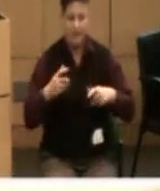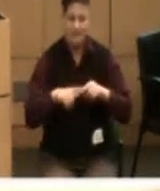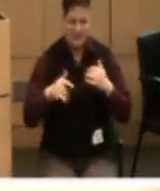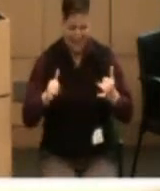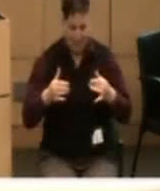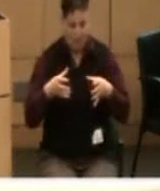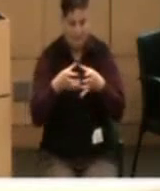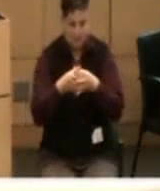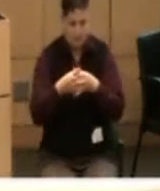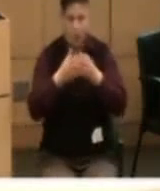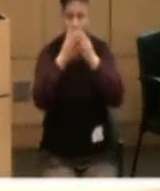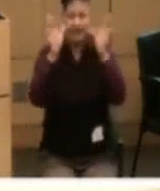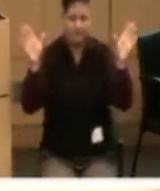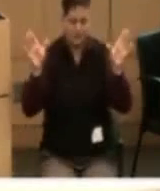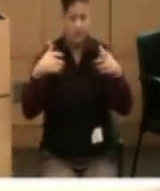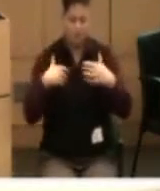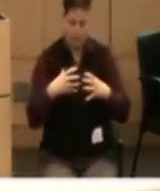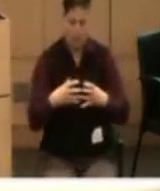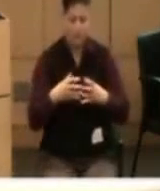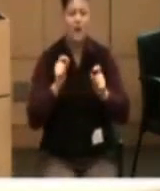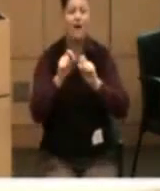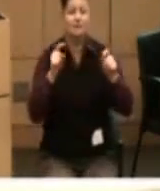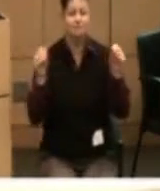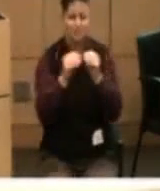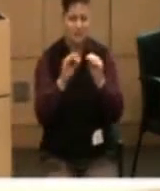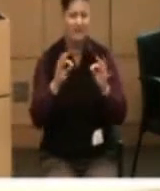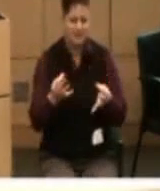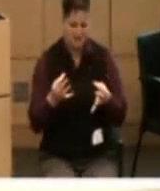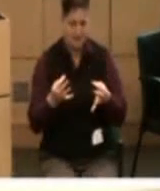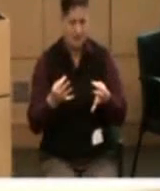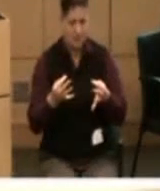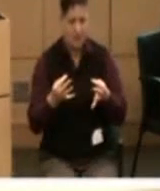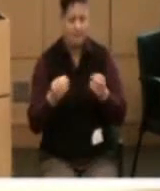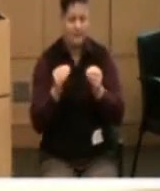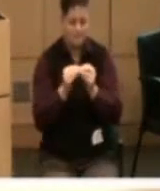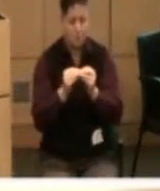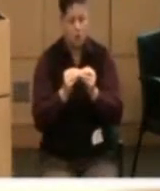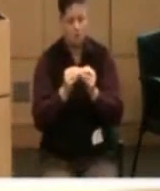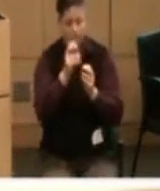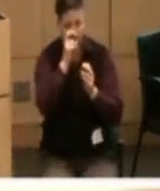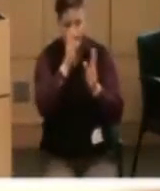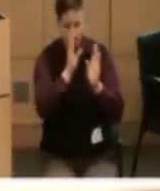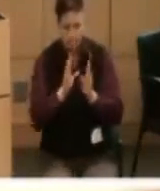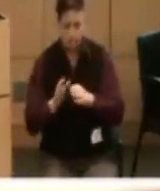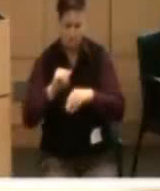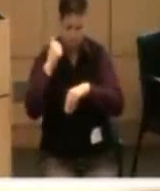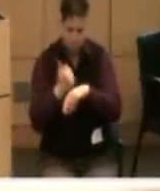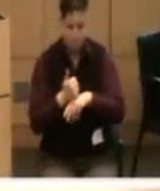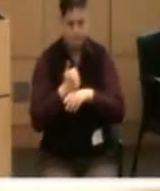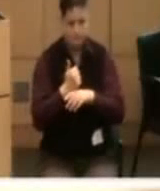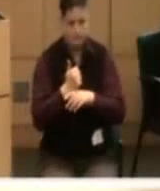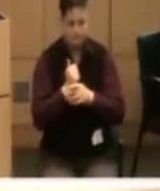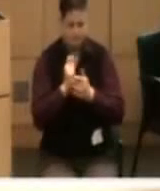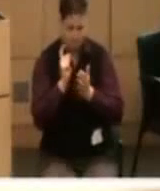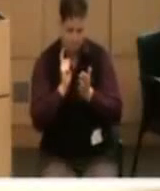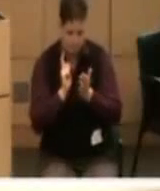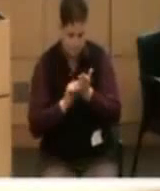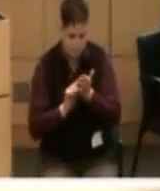interested in expanding this and being even more rigorous and getting more information from kids